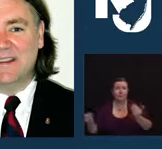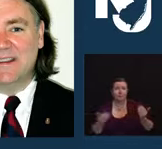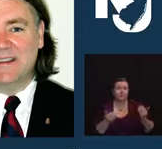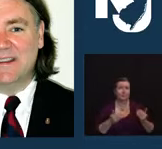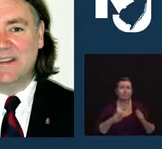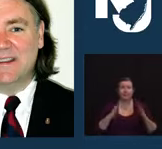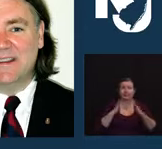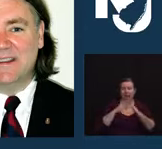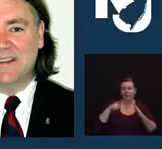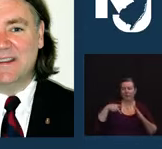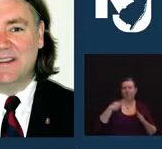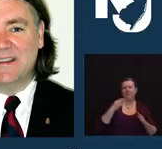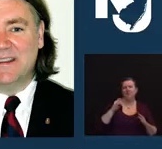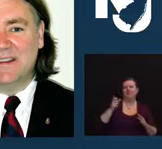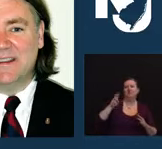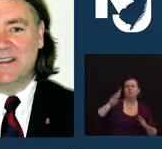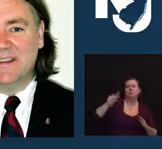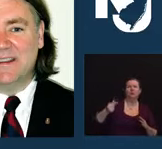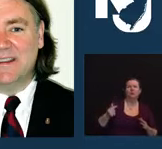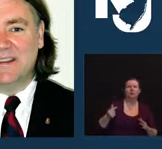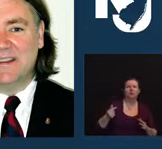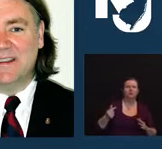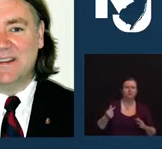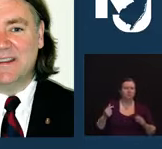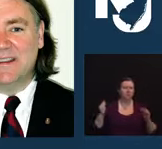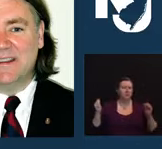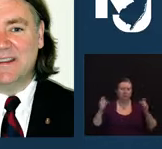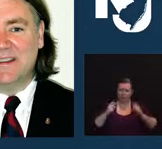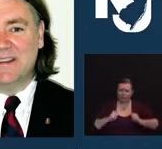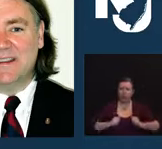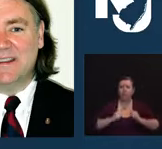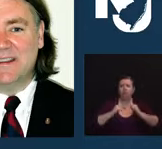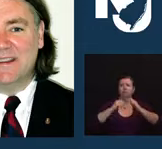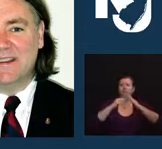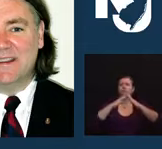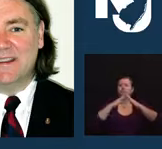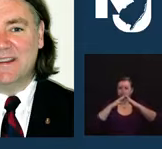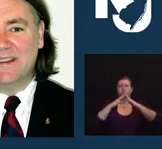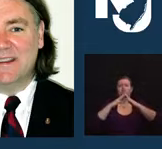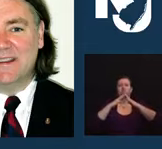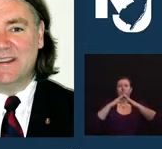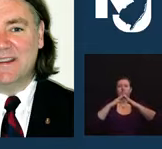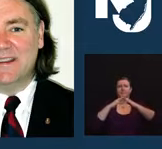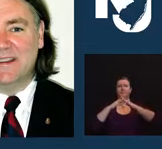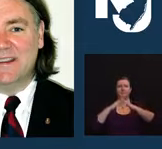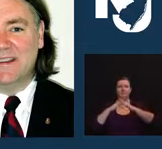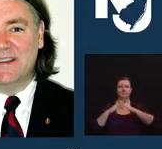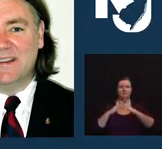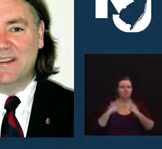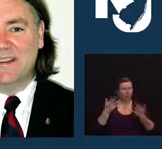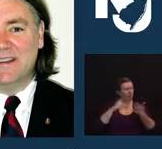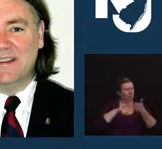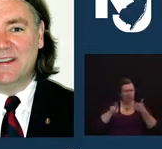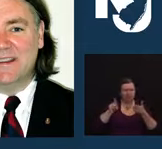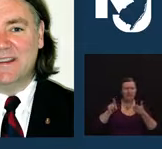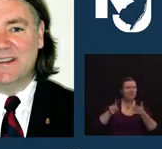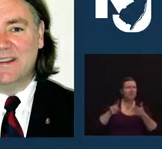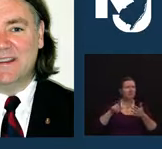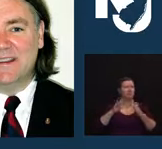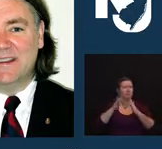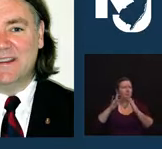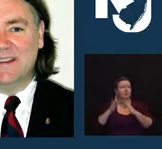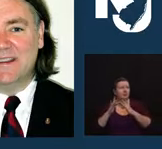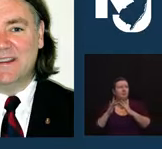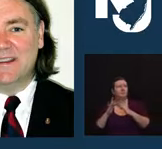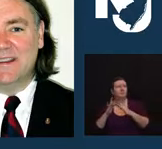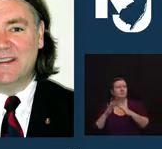make sure that Frank is there to help that downtown community be seen. Check him out, not only at 296 South Main Street, but